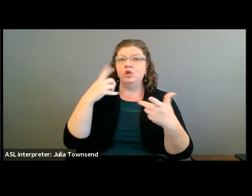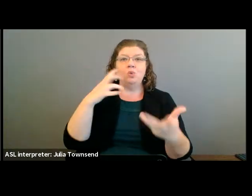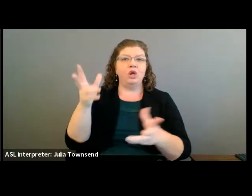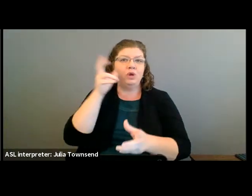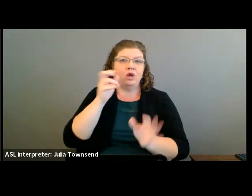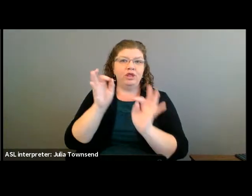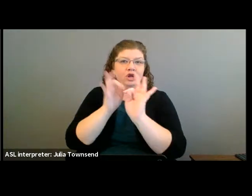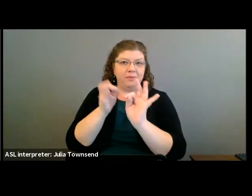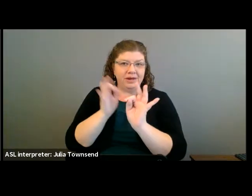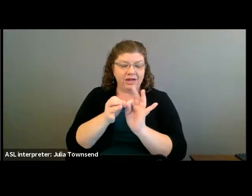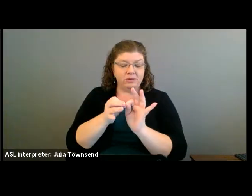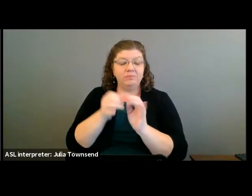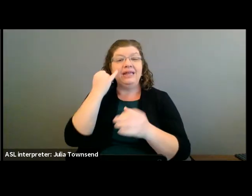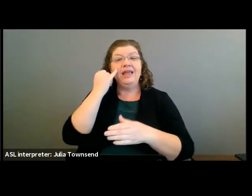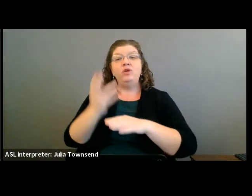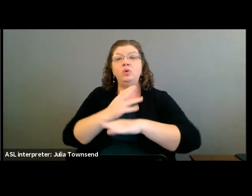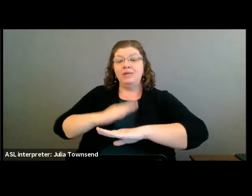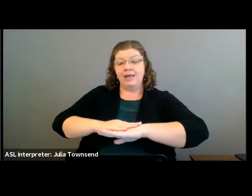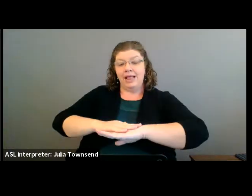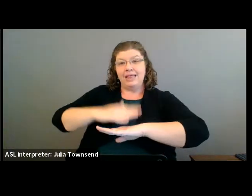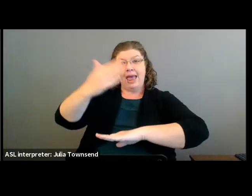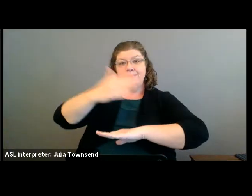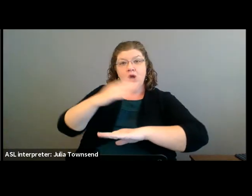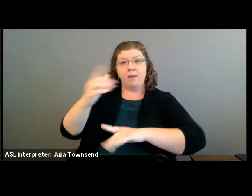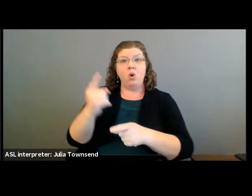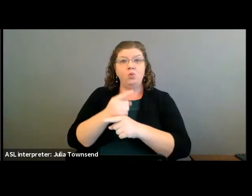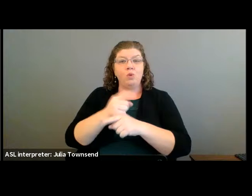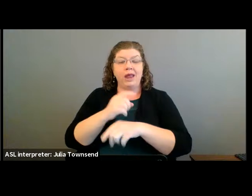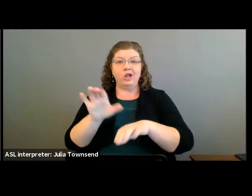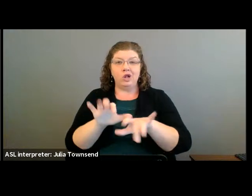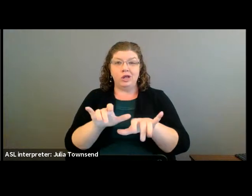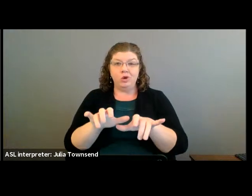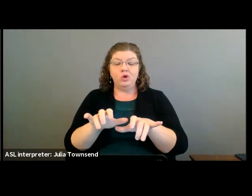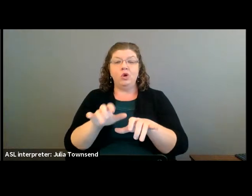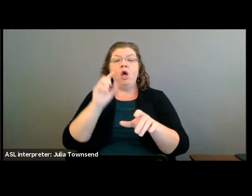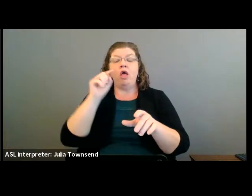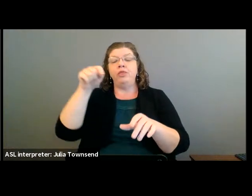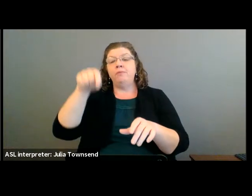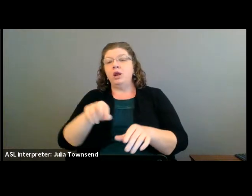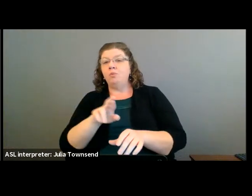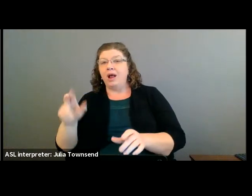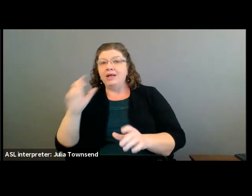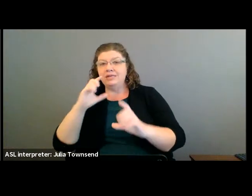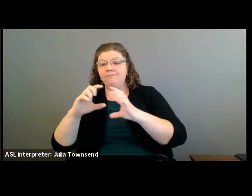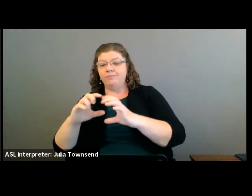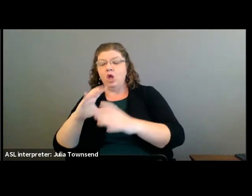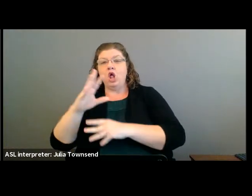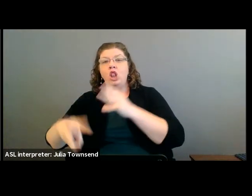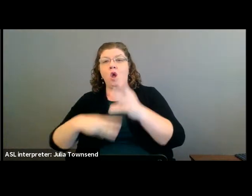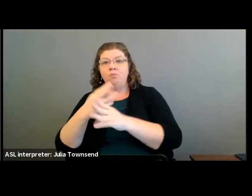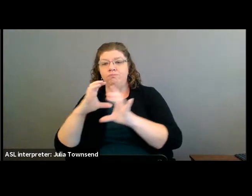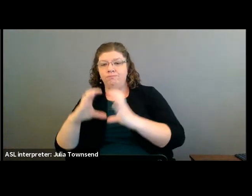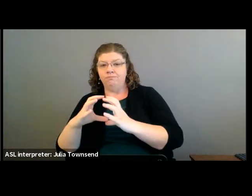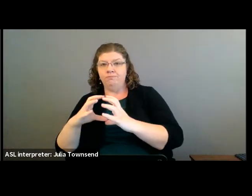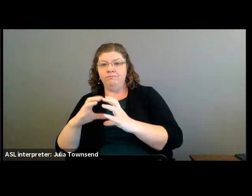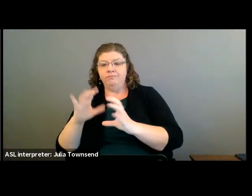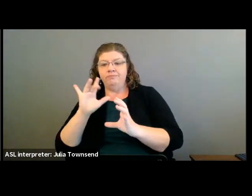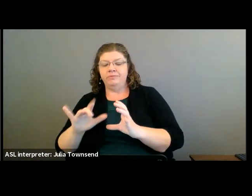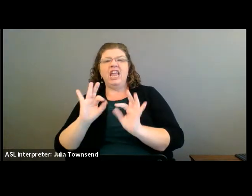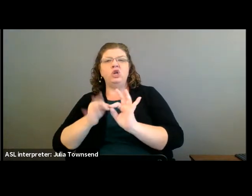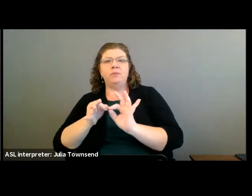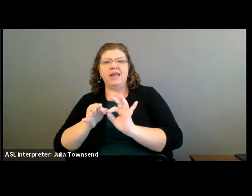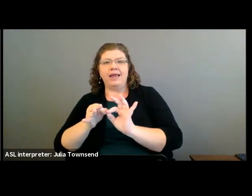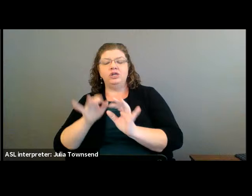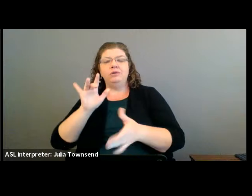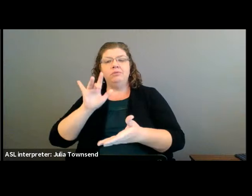you are using a laptop or a desktop, at the bottom right of your screen, you will see a globe icon that says interpretation. Please